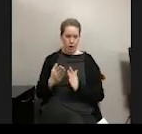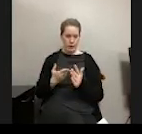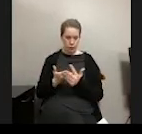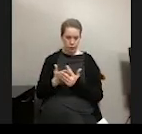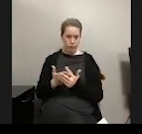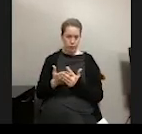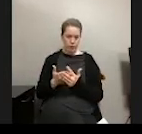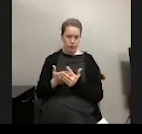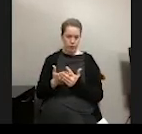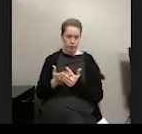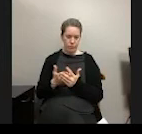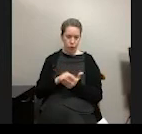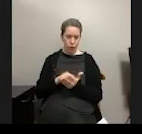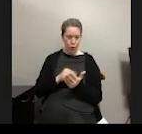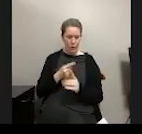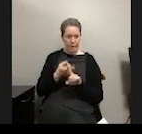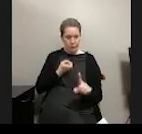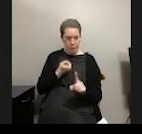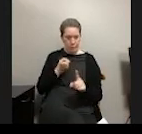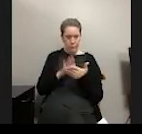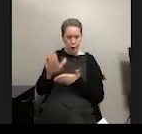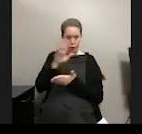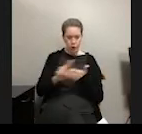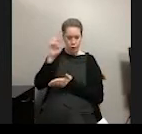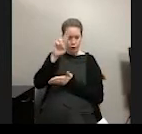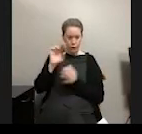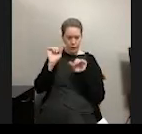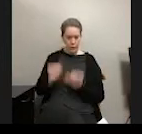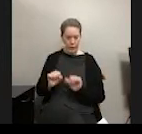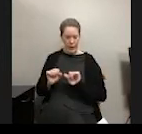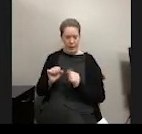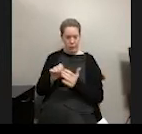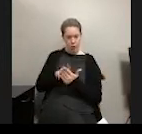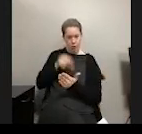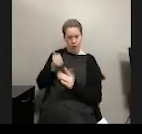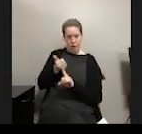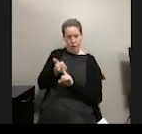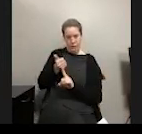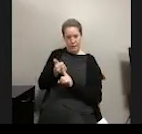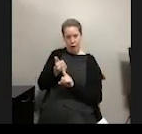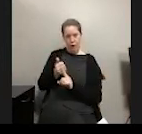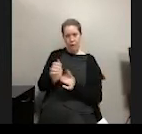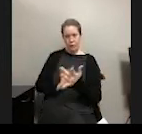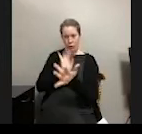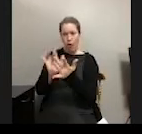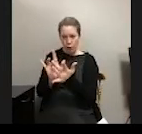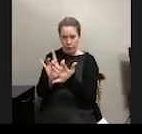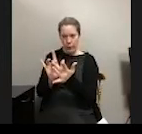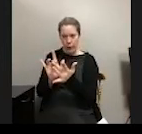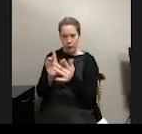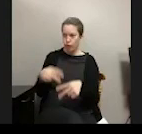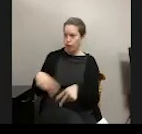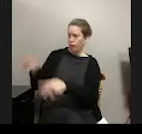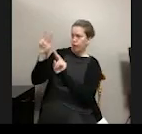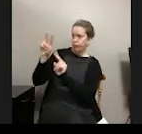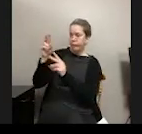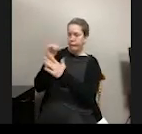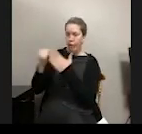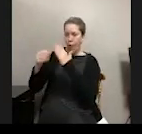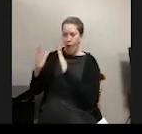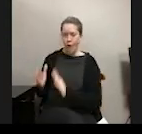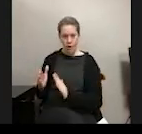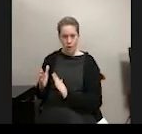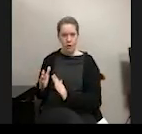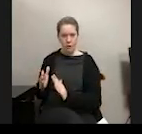The worst is to hear that the artist does not have the time. So again, just tapping into that idea of, as best as you can, putting yourself out